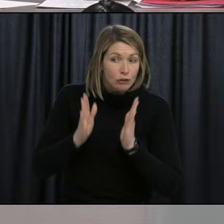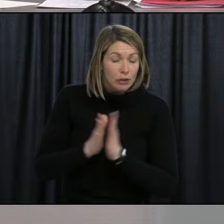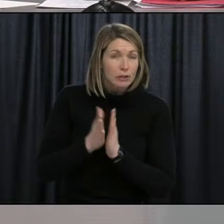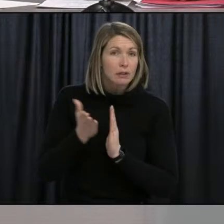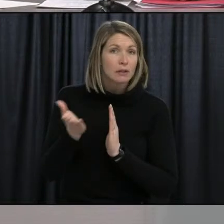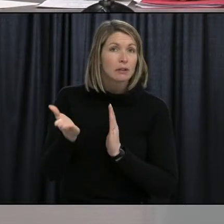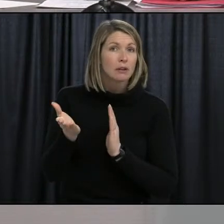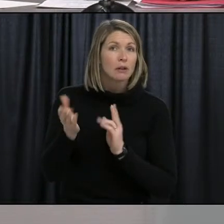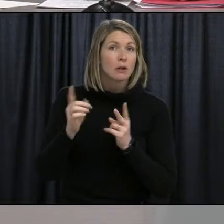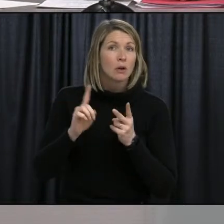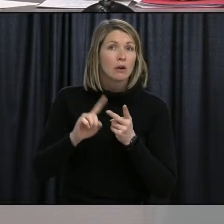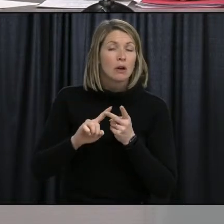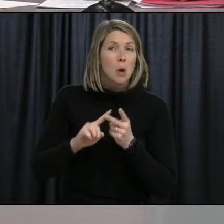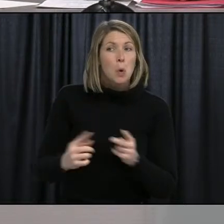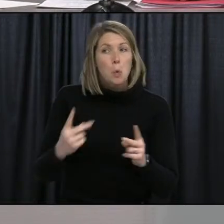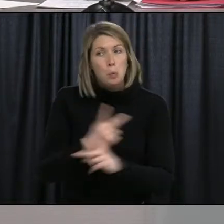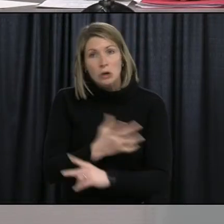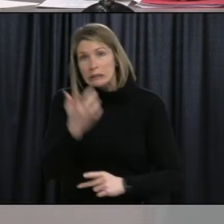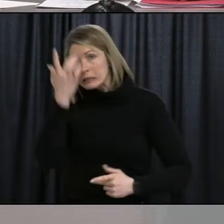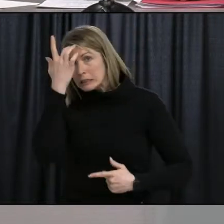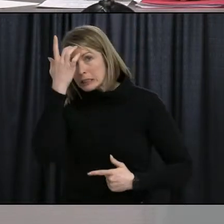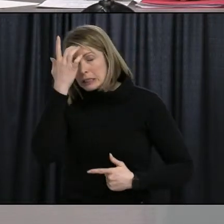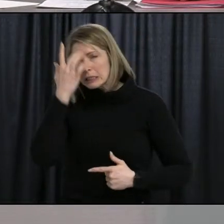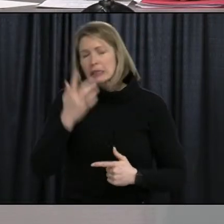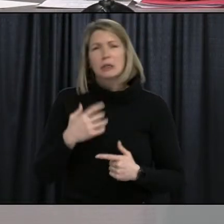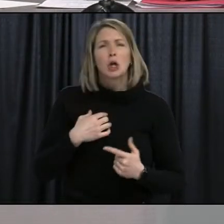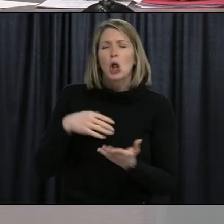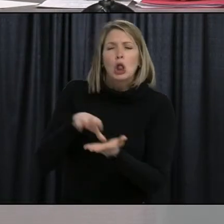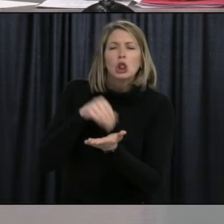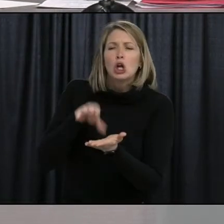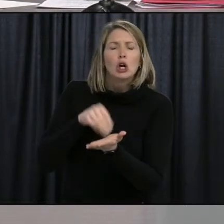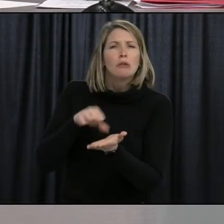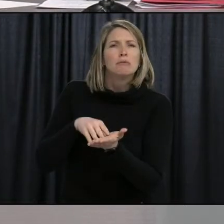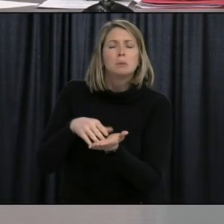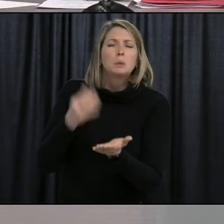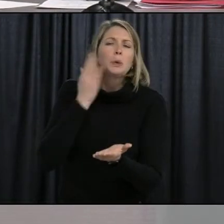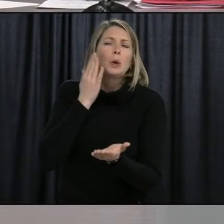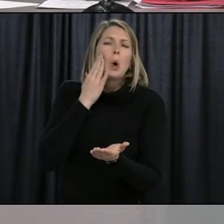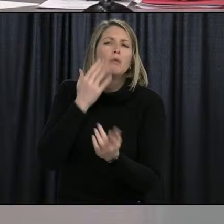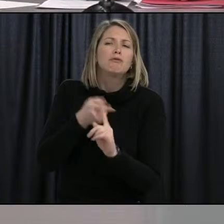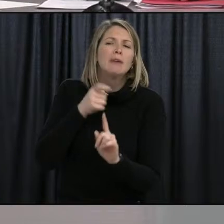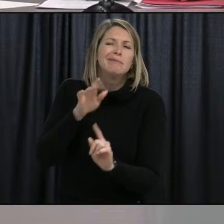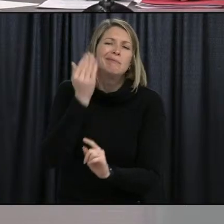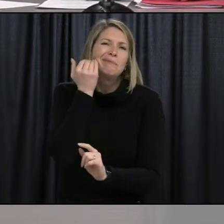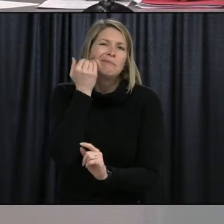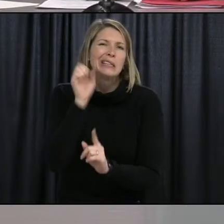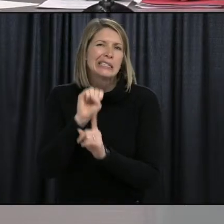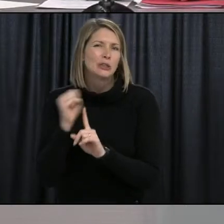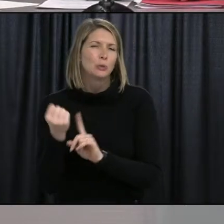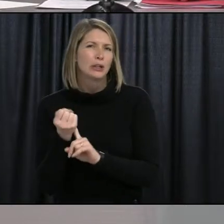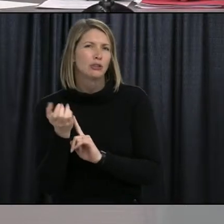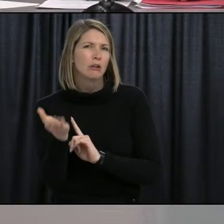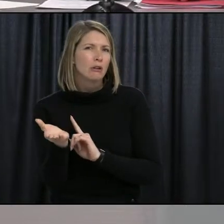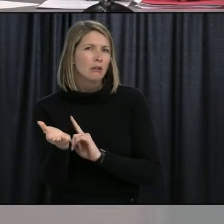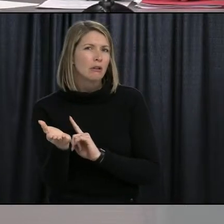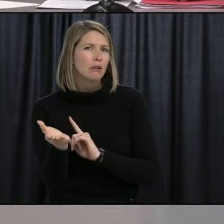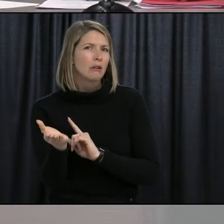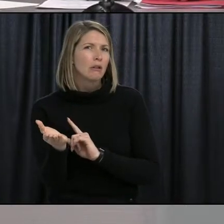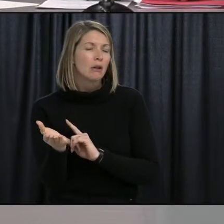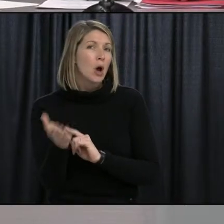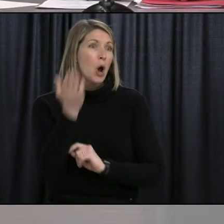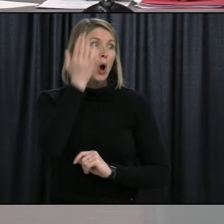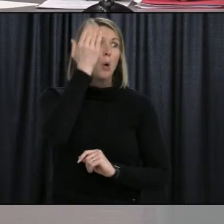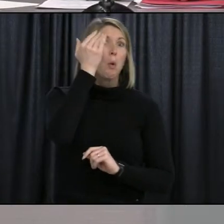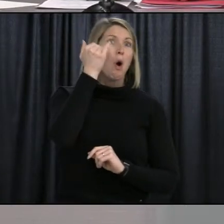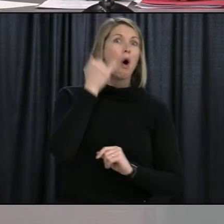there should be more concern about variant cases of COVID-19 because it's more likely